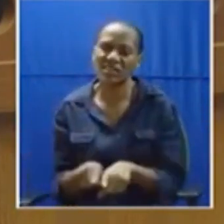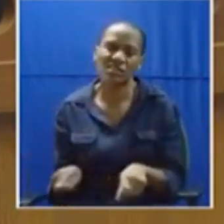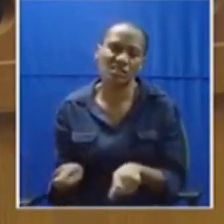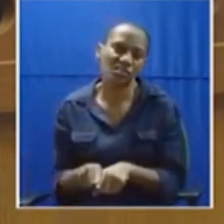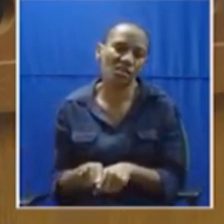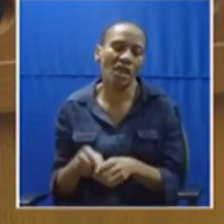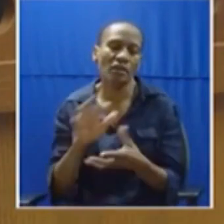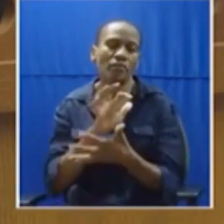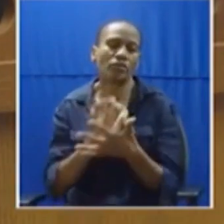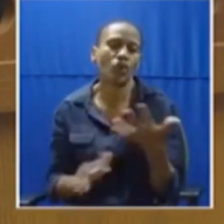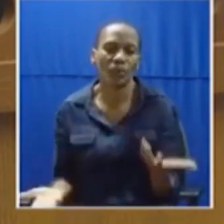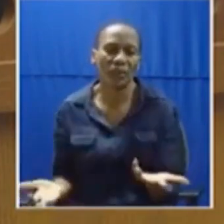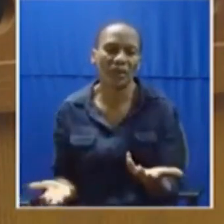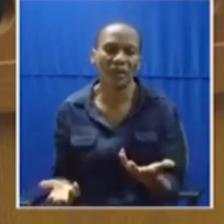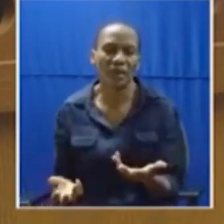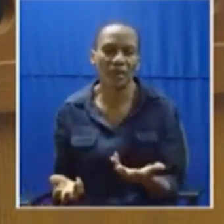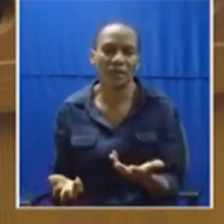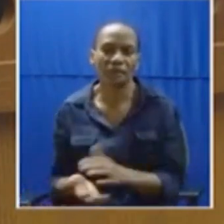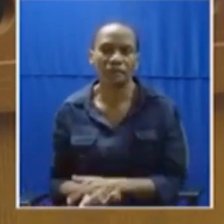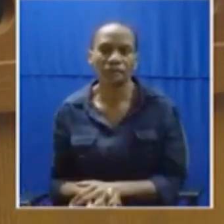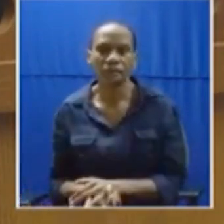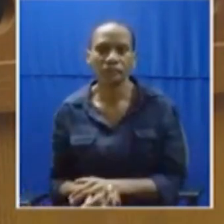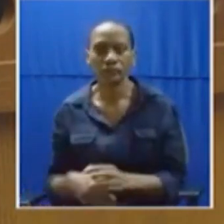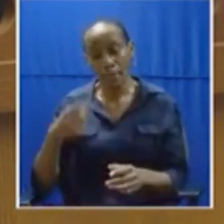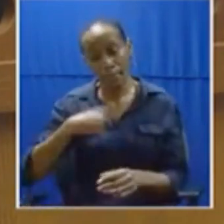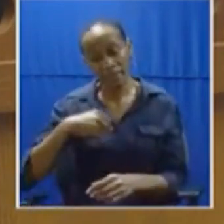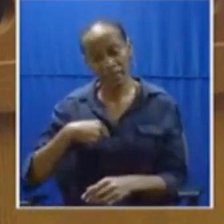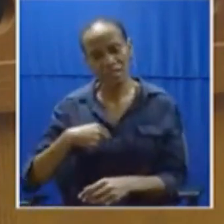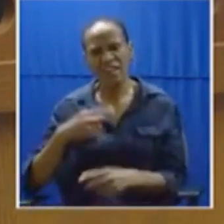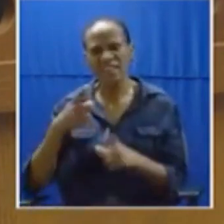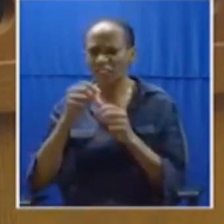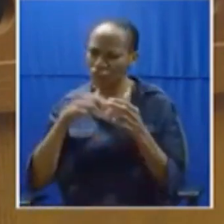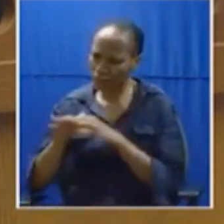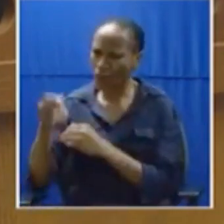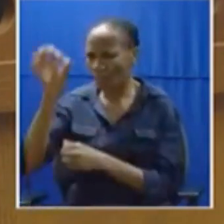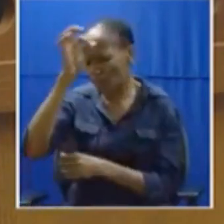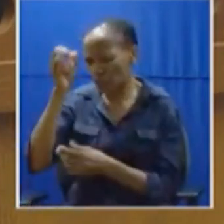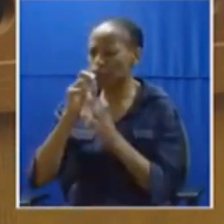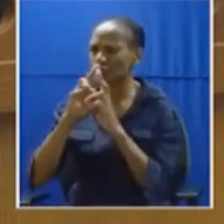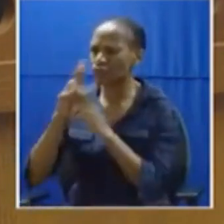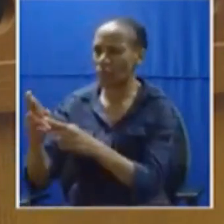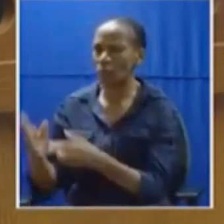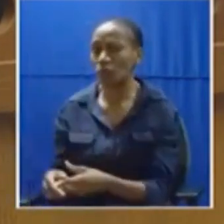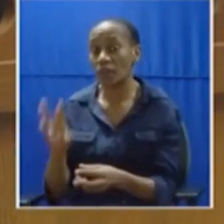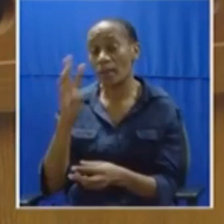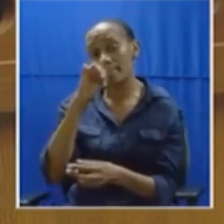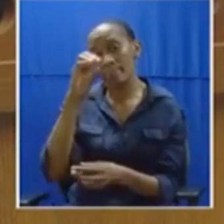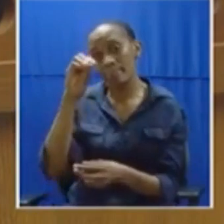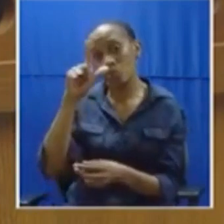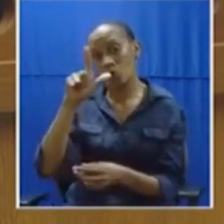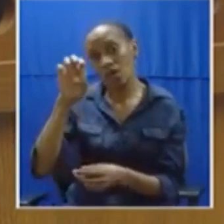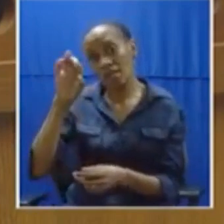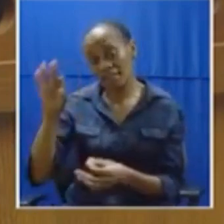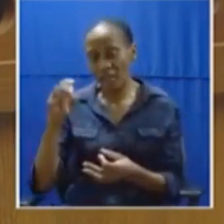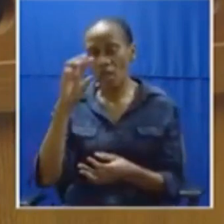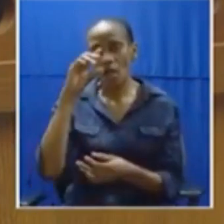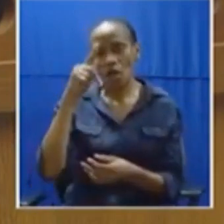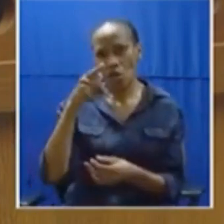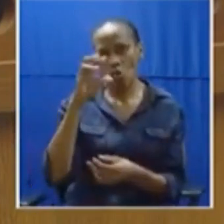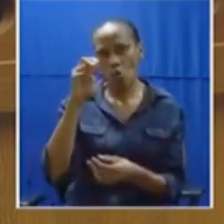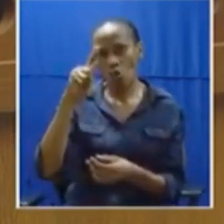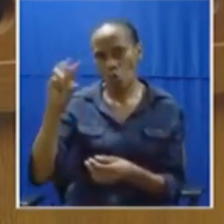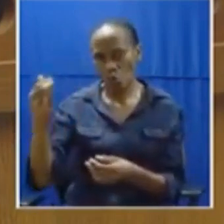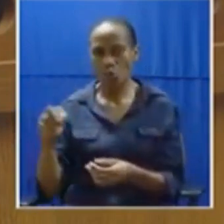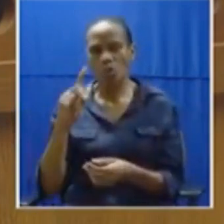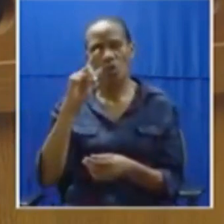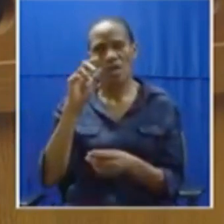bottle. I have personally laid charges against the likes of Brian Molefe, Machele Coco, Trillion, SAP,